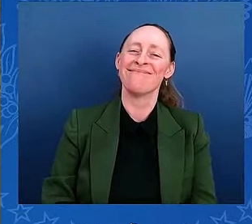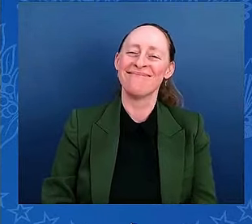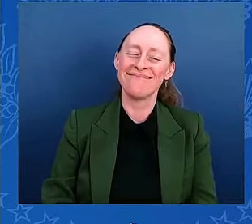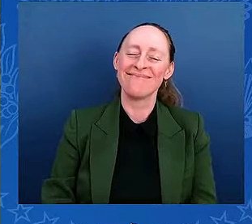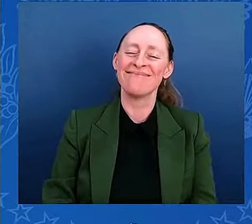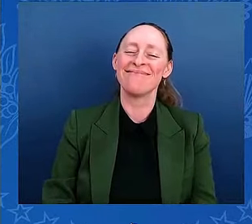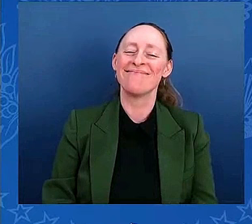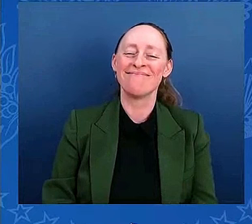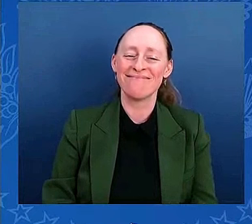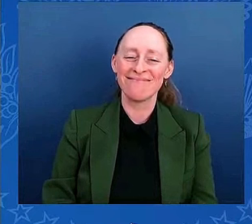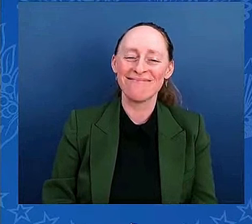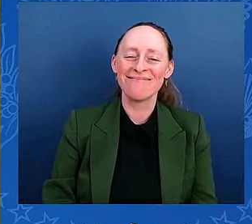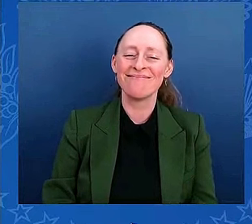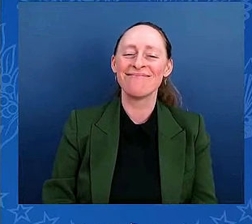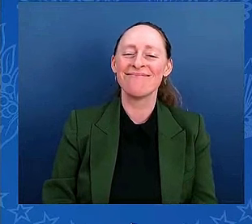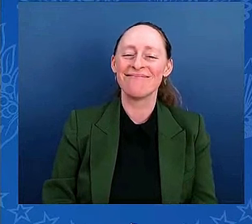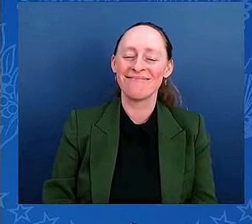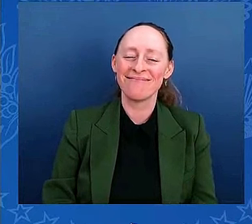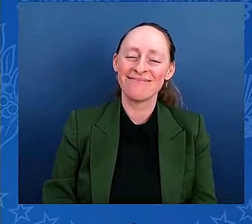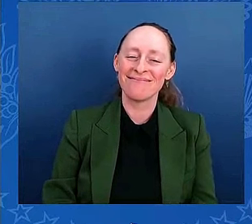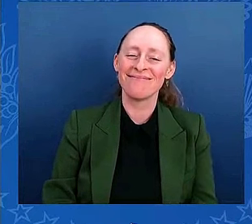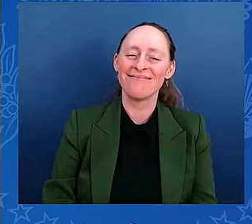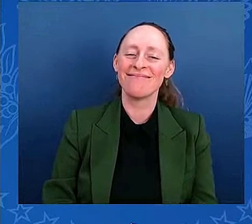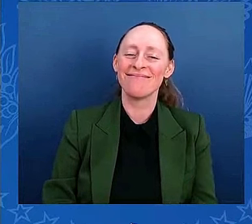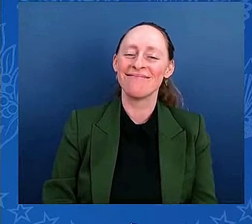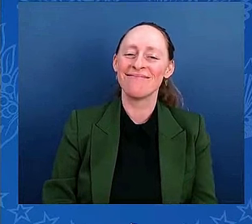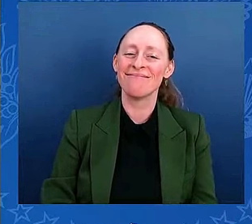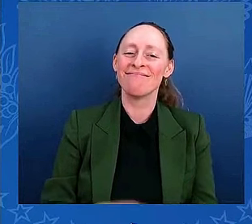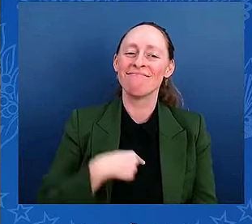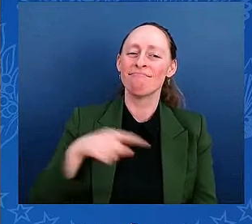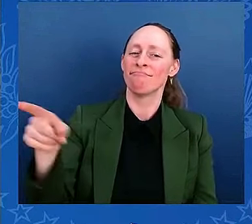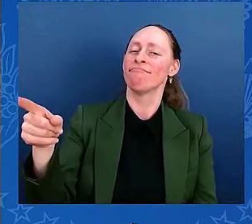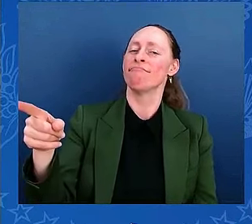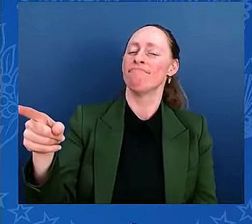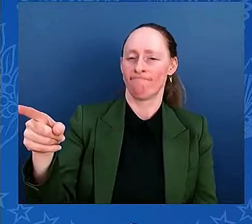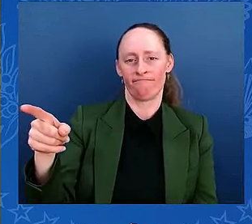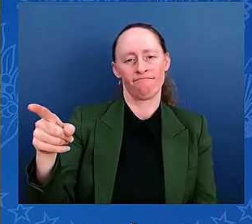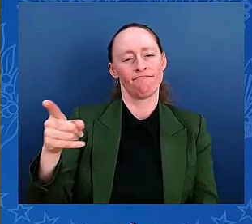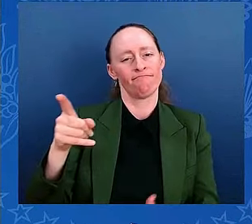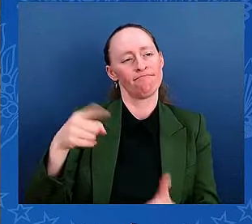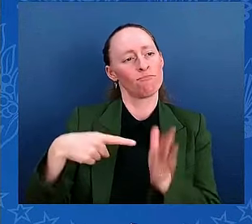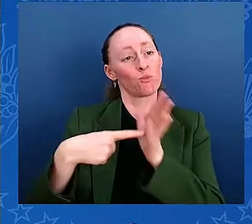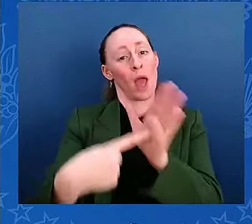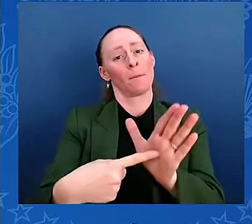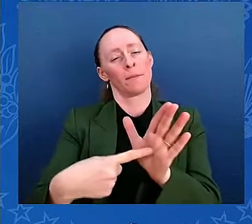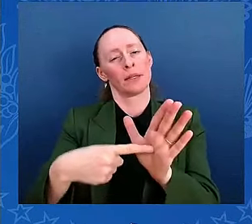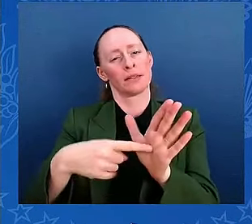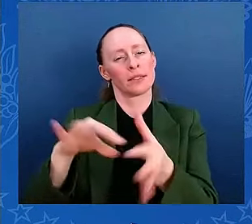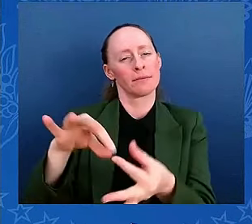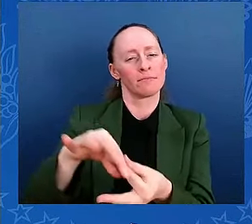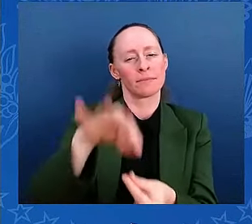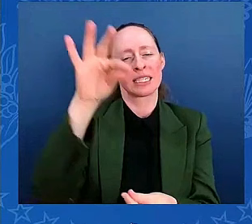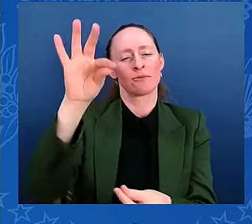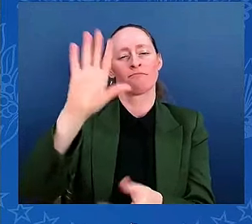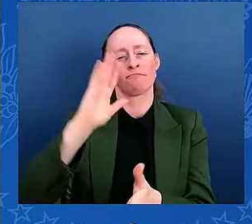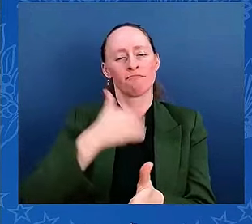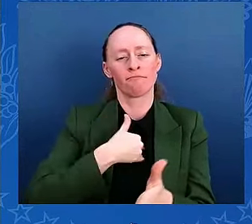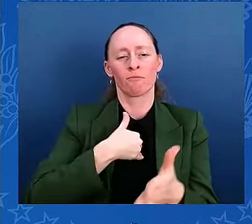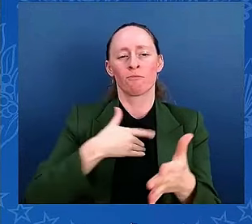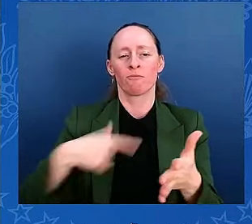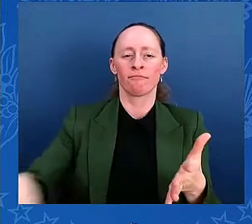the spirit and beauty of all that connects us as people. A powerful reminder that American story depends